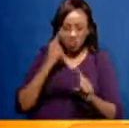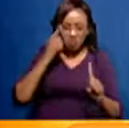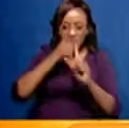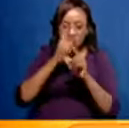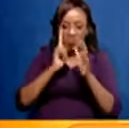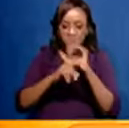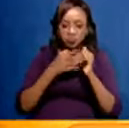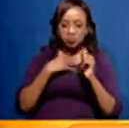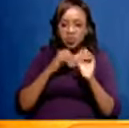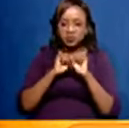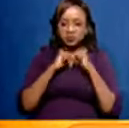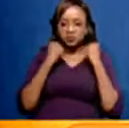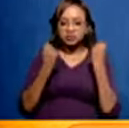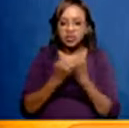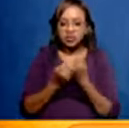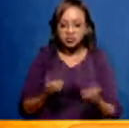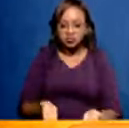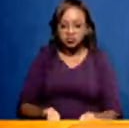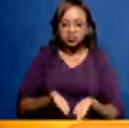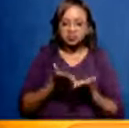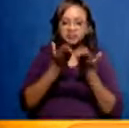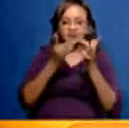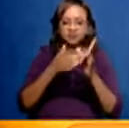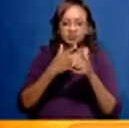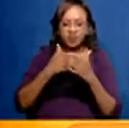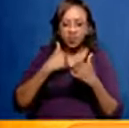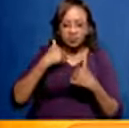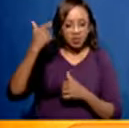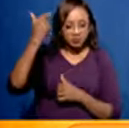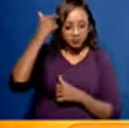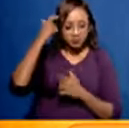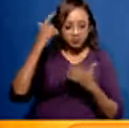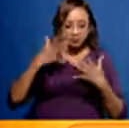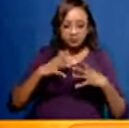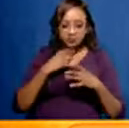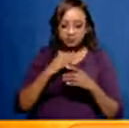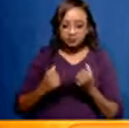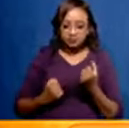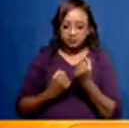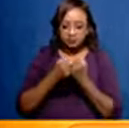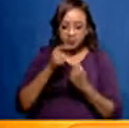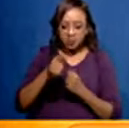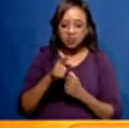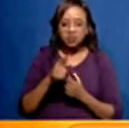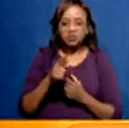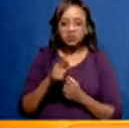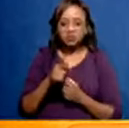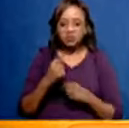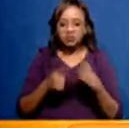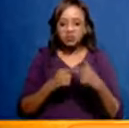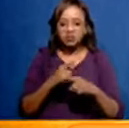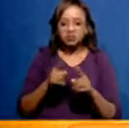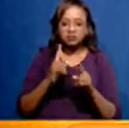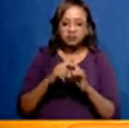home, I think the drivers of the transition will also, let's say, decrease. So what I said to